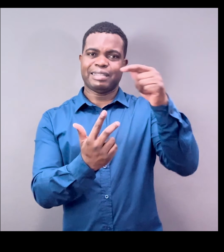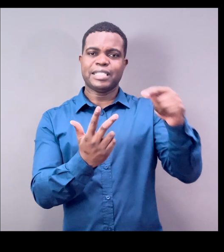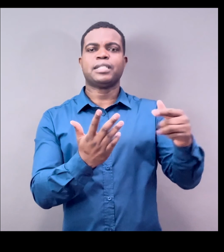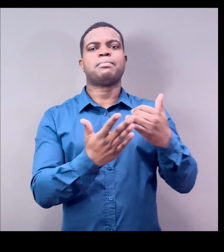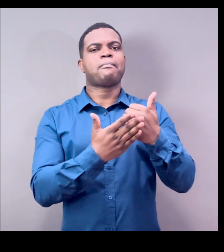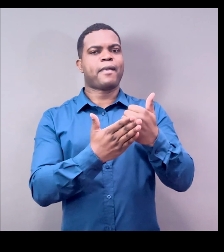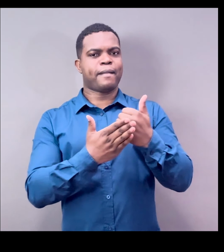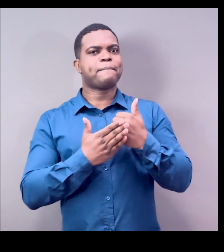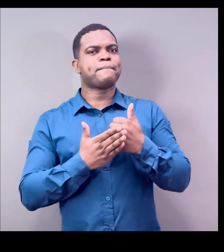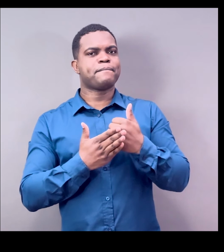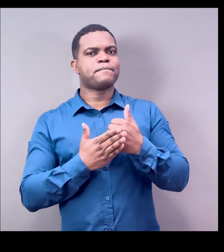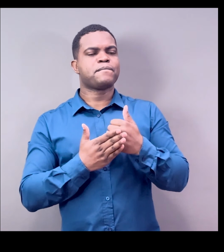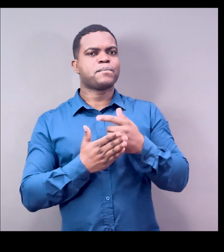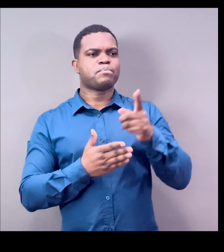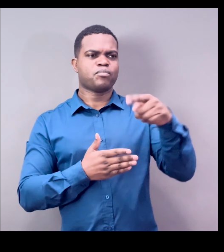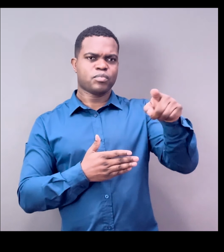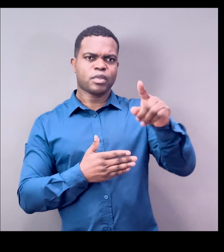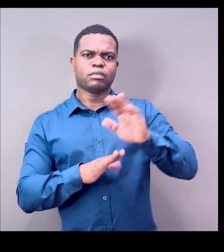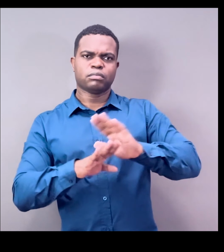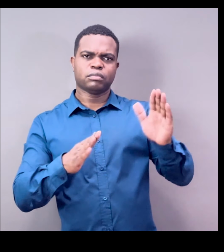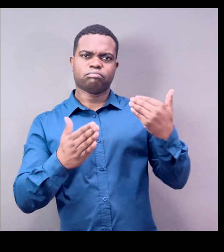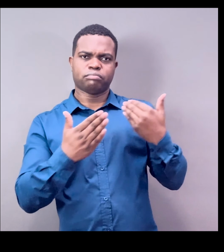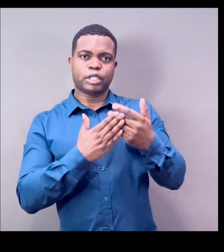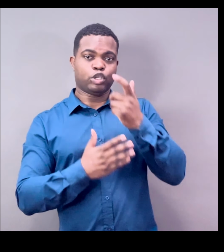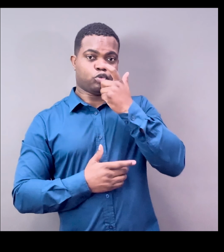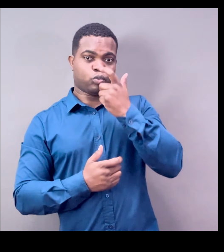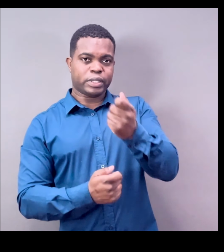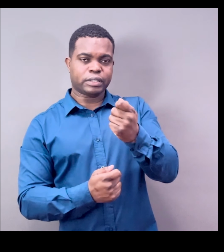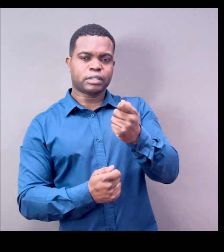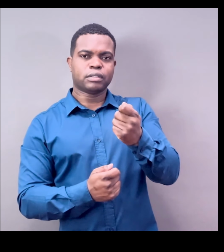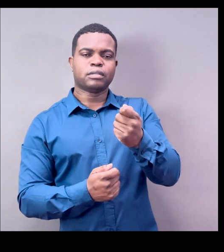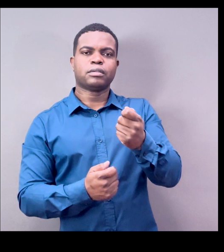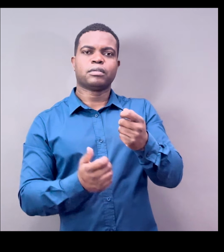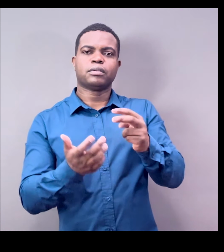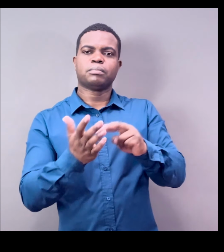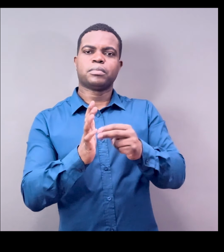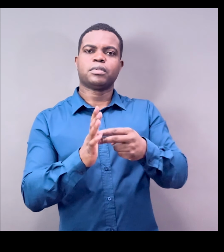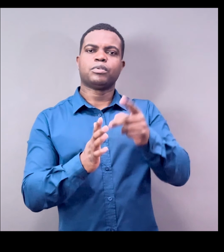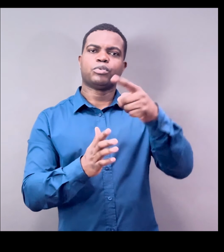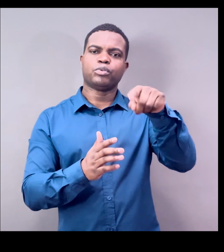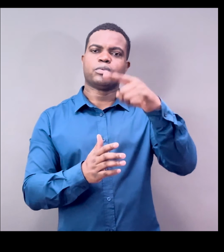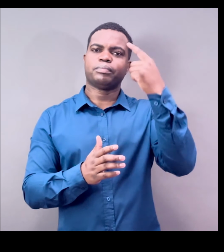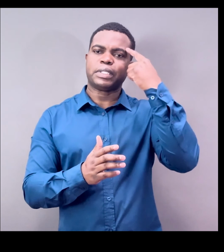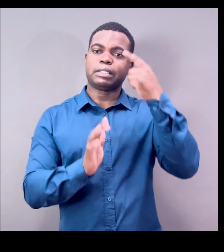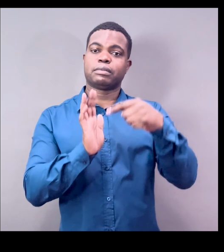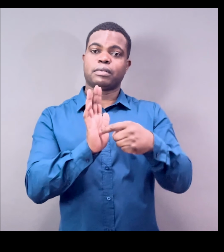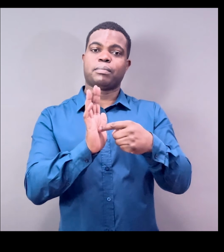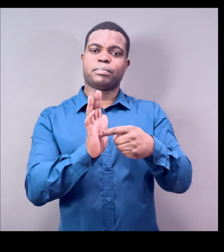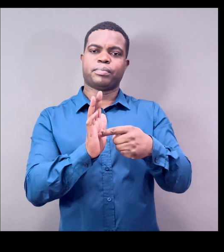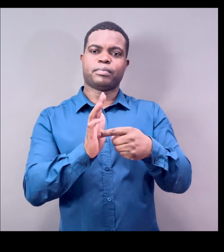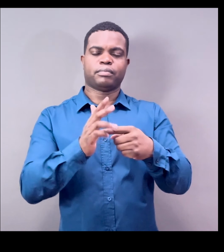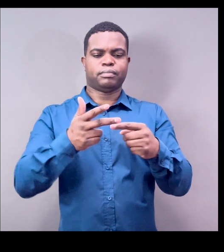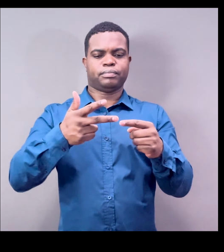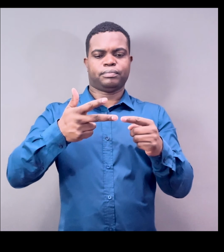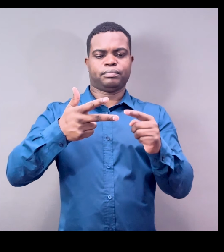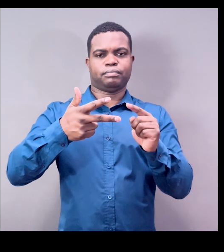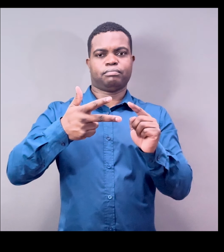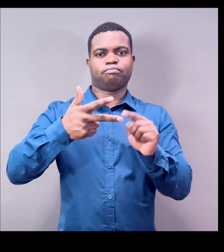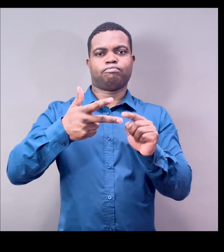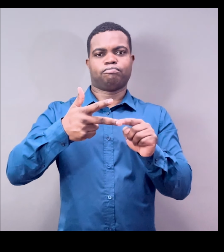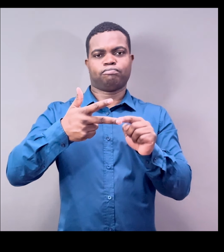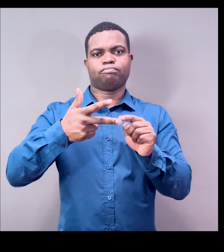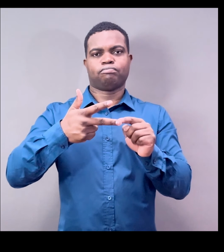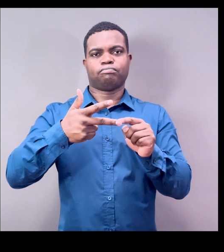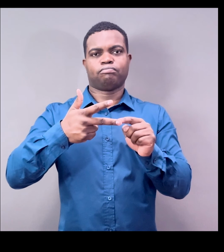is already interested. So this, for example, this head of community falls